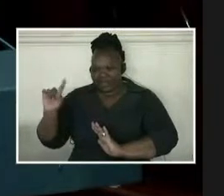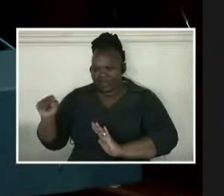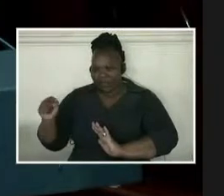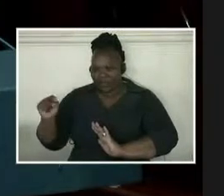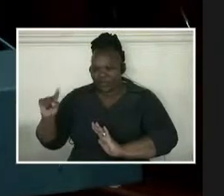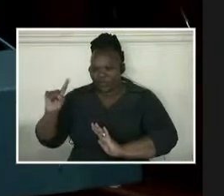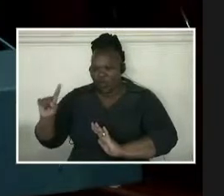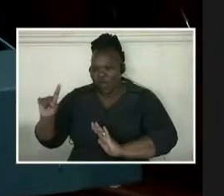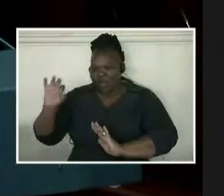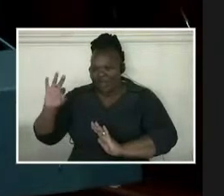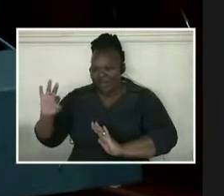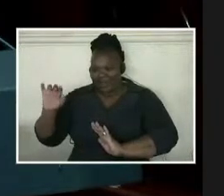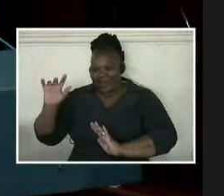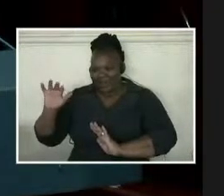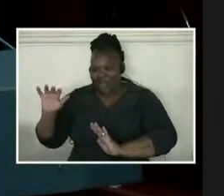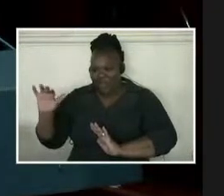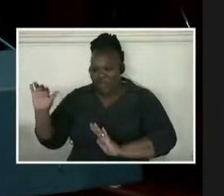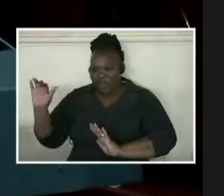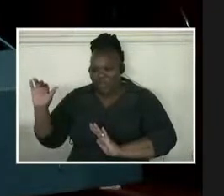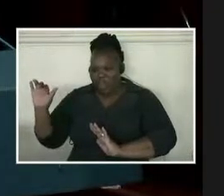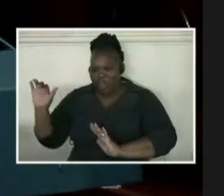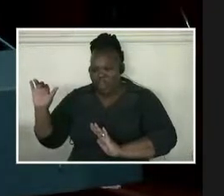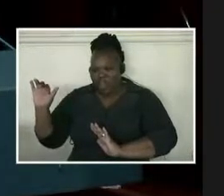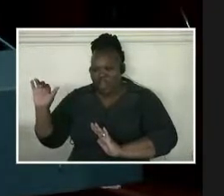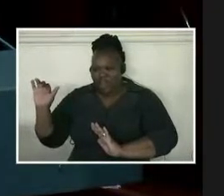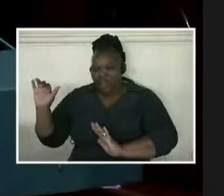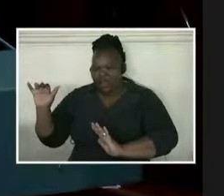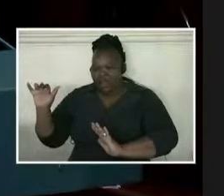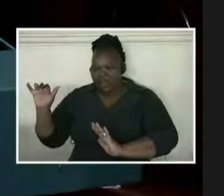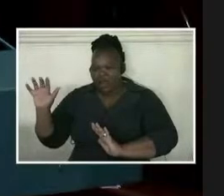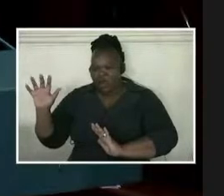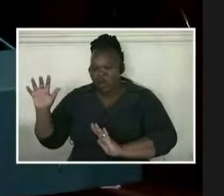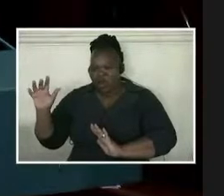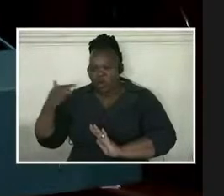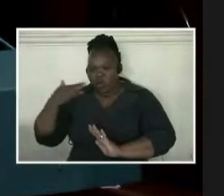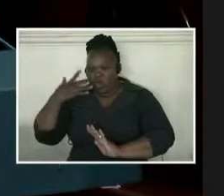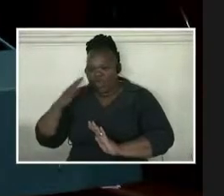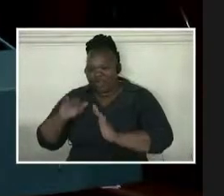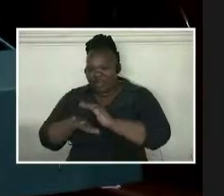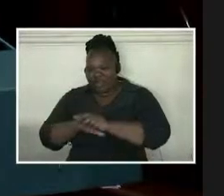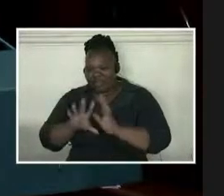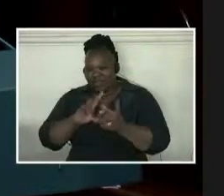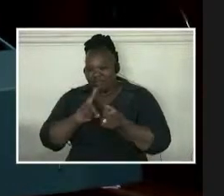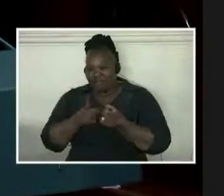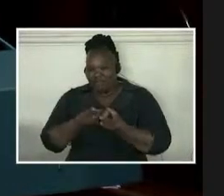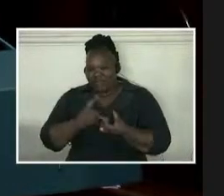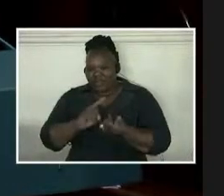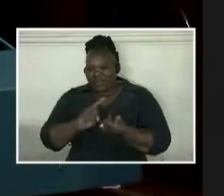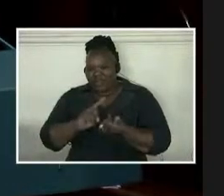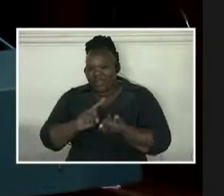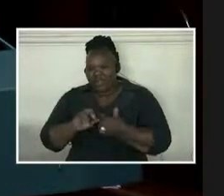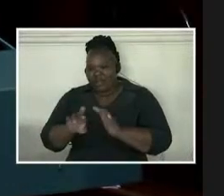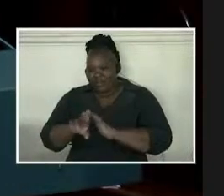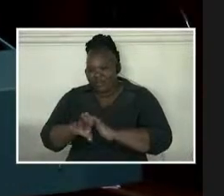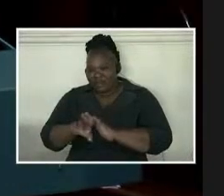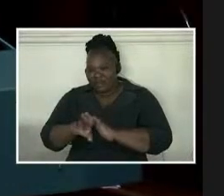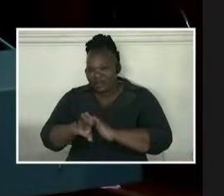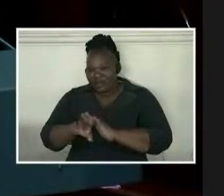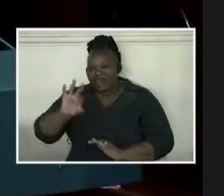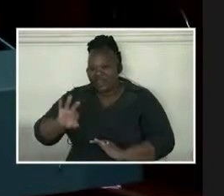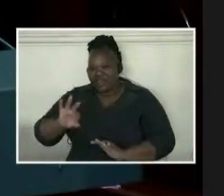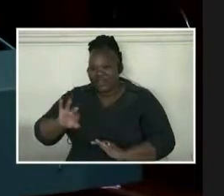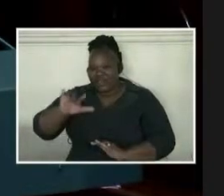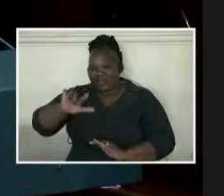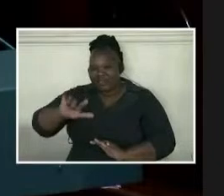366.613 million when it was still under the department of sports and recreation to